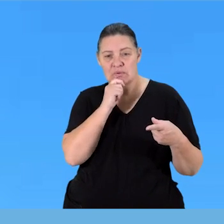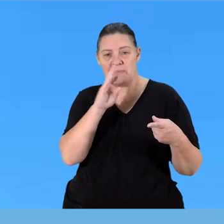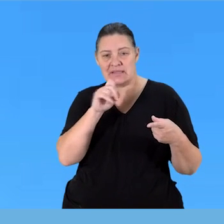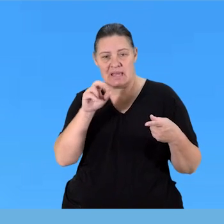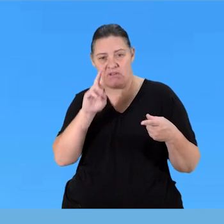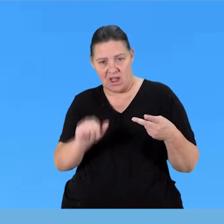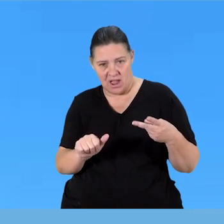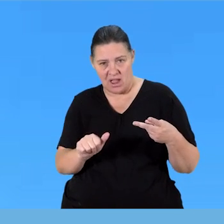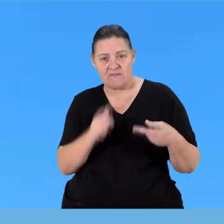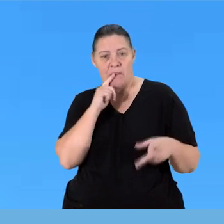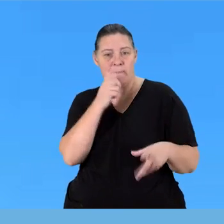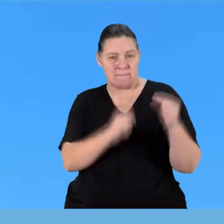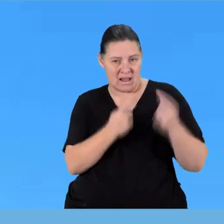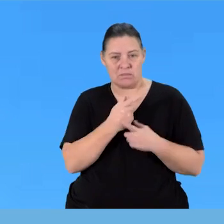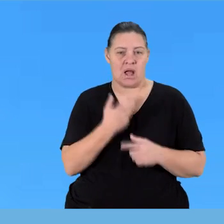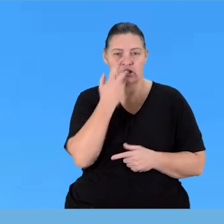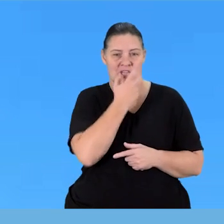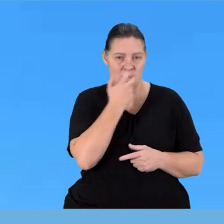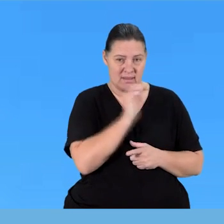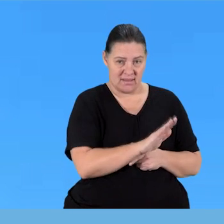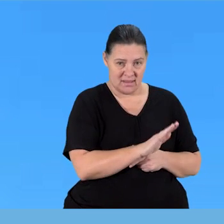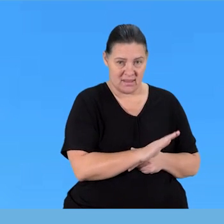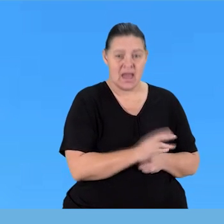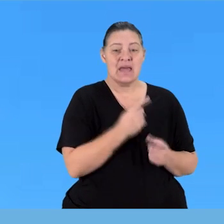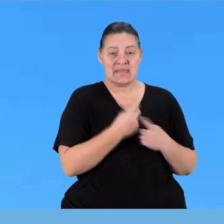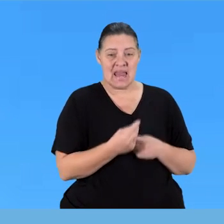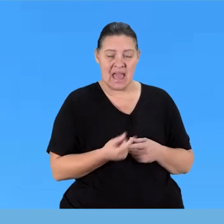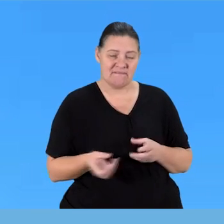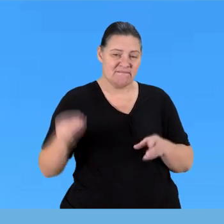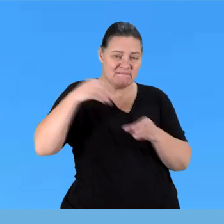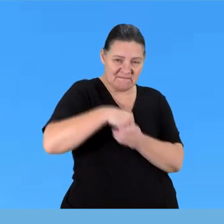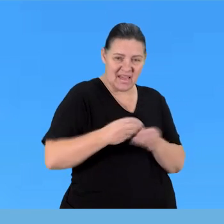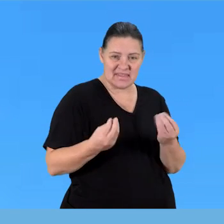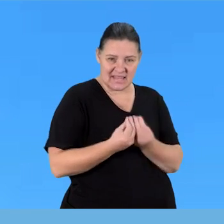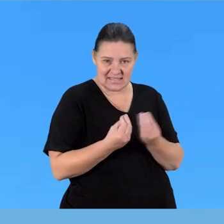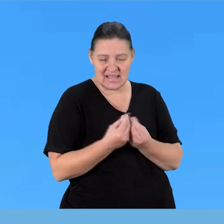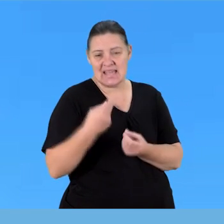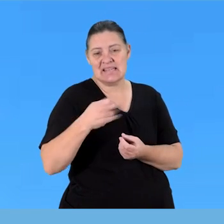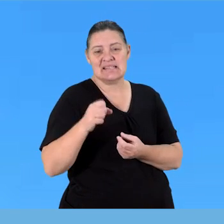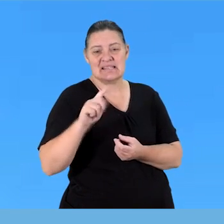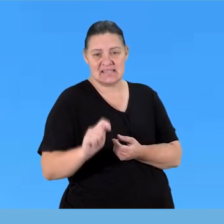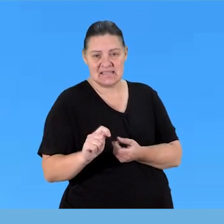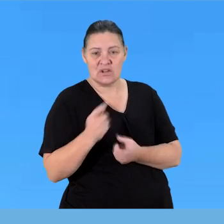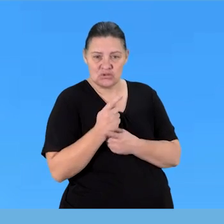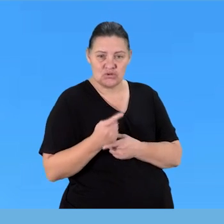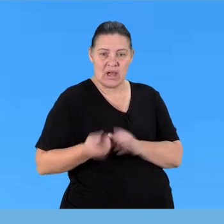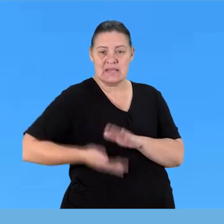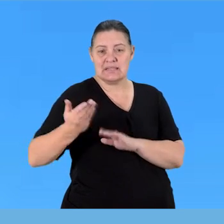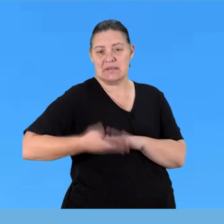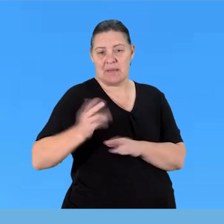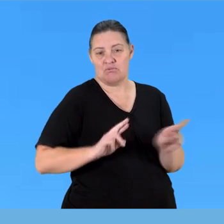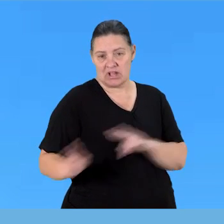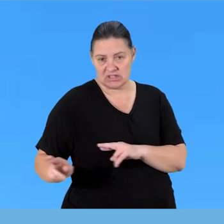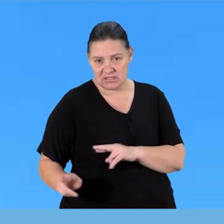used bacteria from the milk to make it sour, and also used certain ingredients and also added to the yeast to speed up the